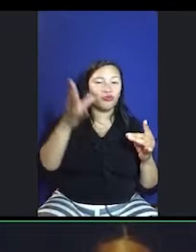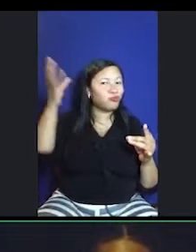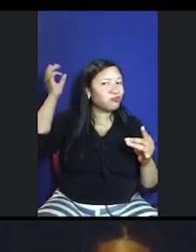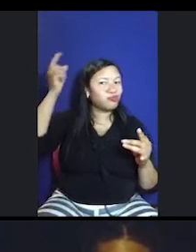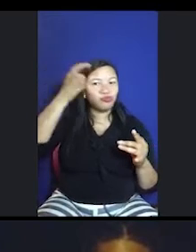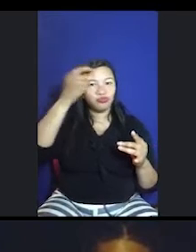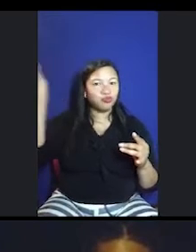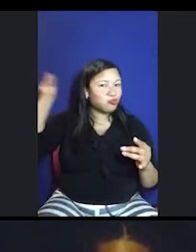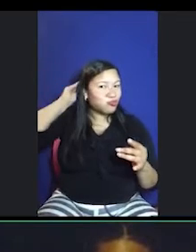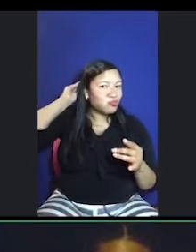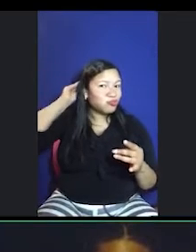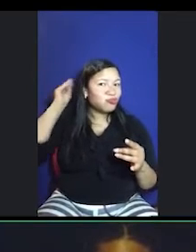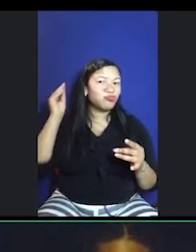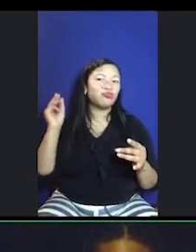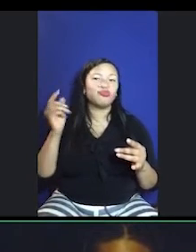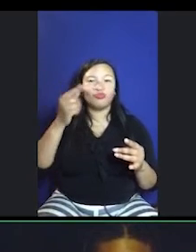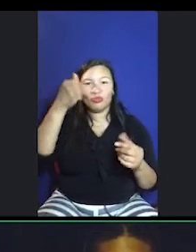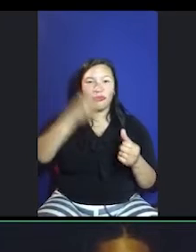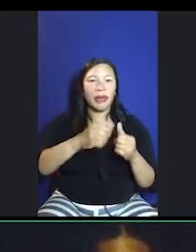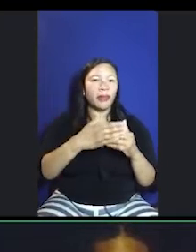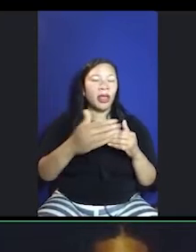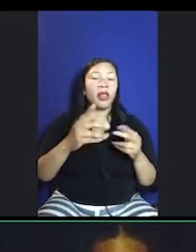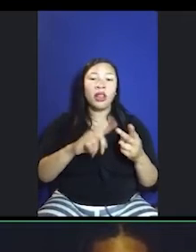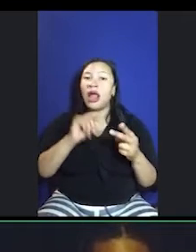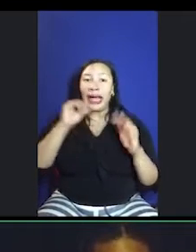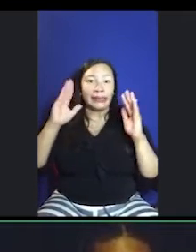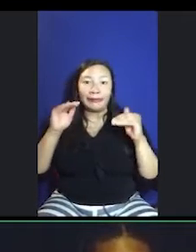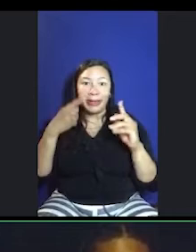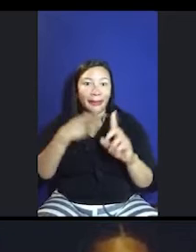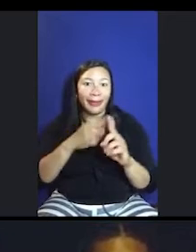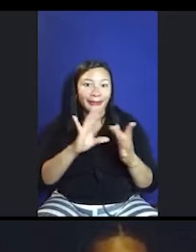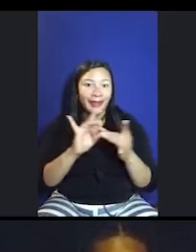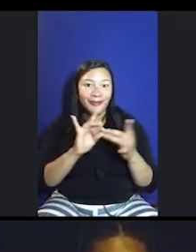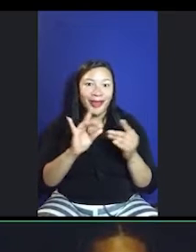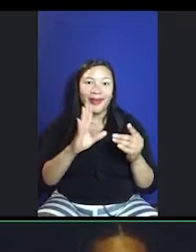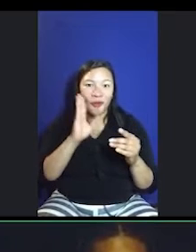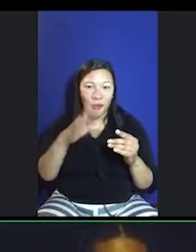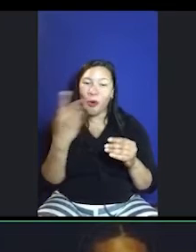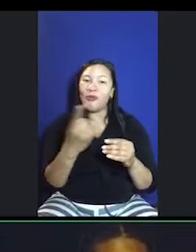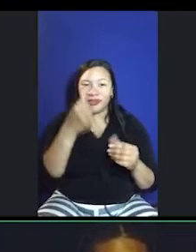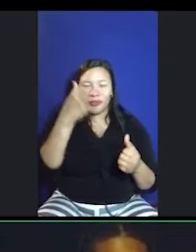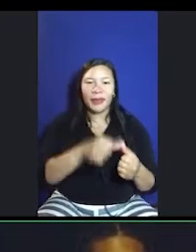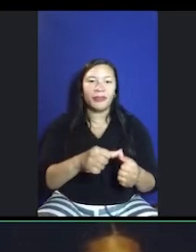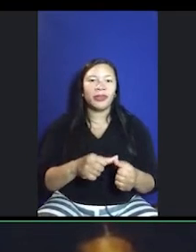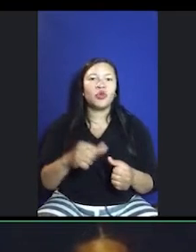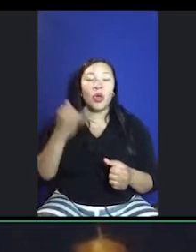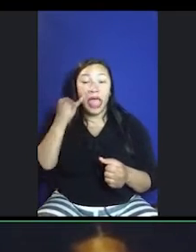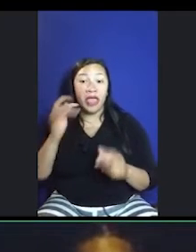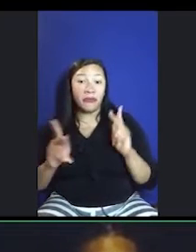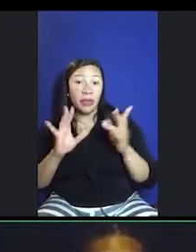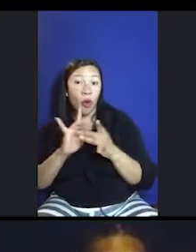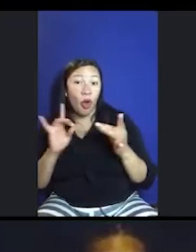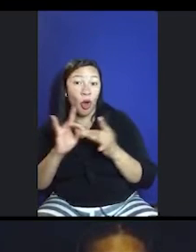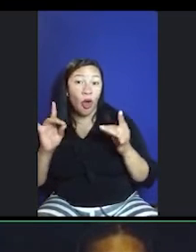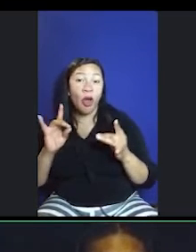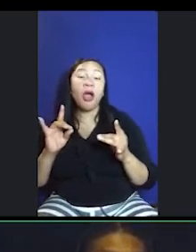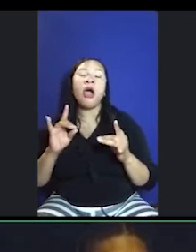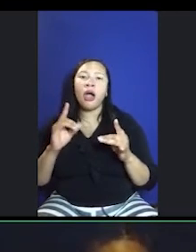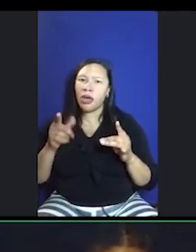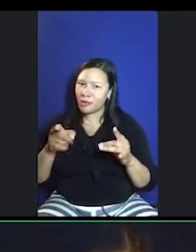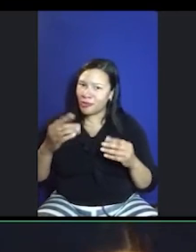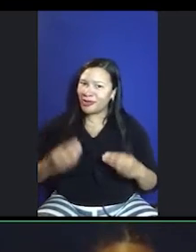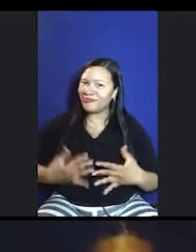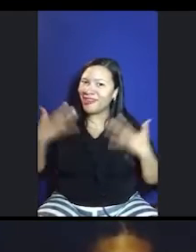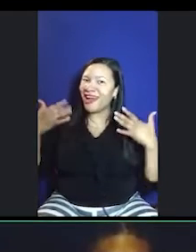comments, and I think I really feel it when people tell me, "You inspired me to do this," or I'll